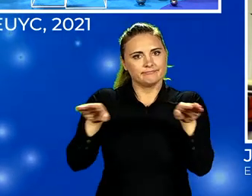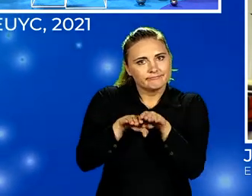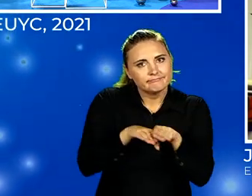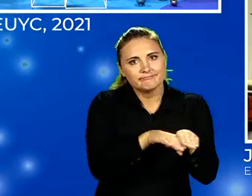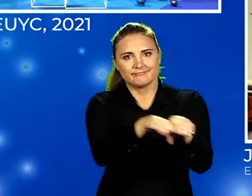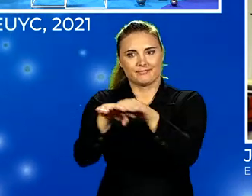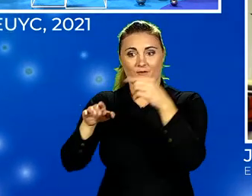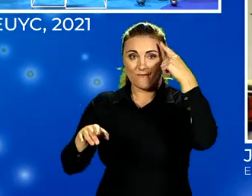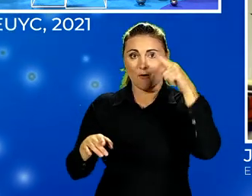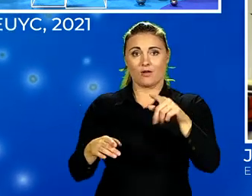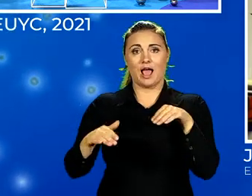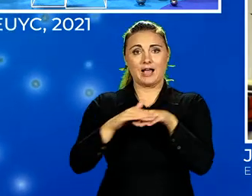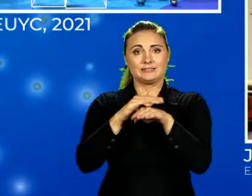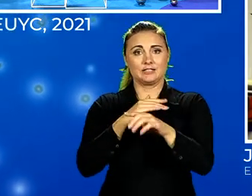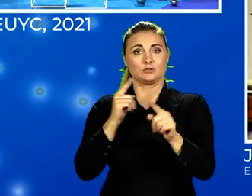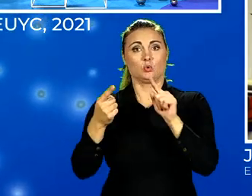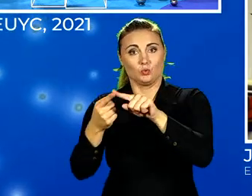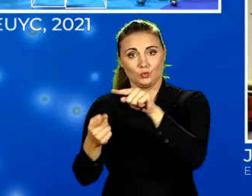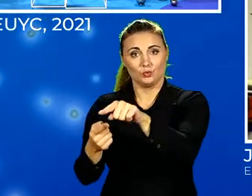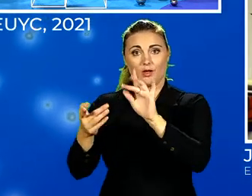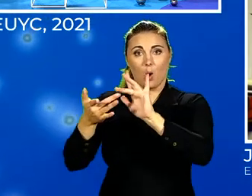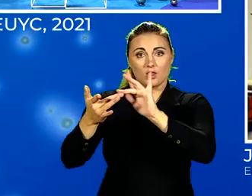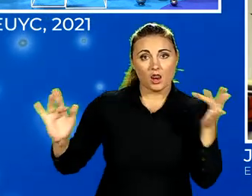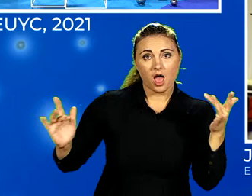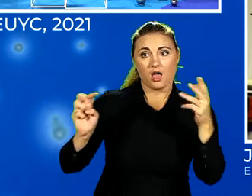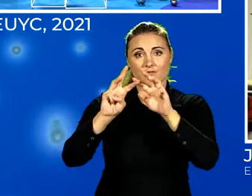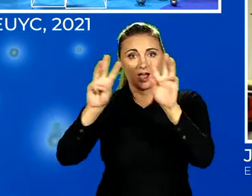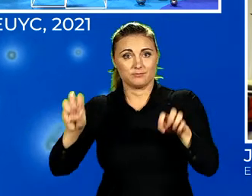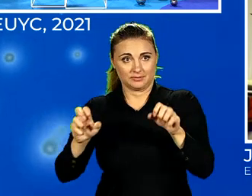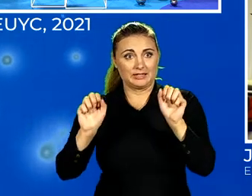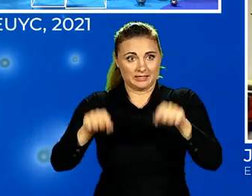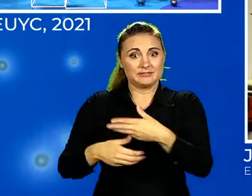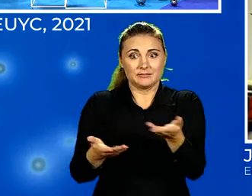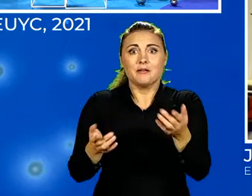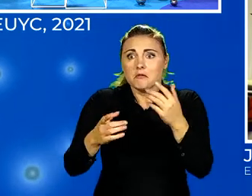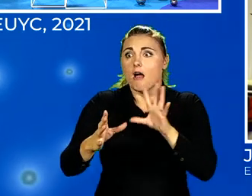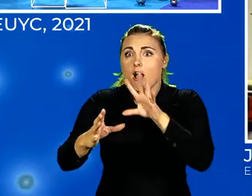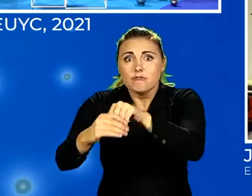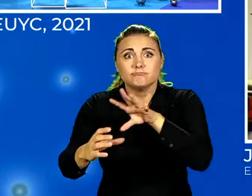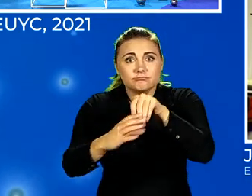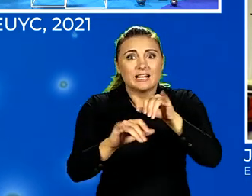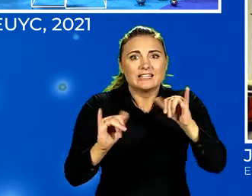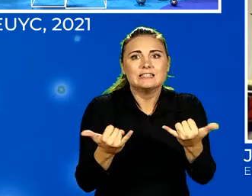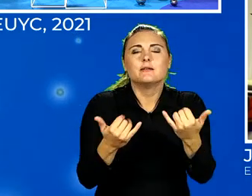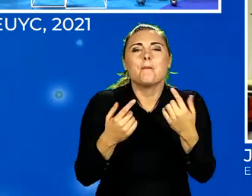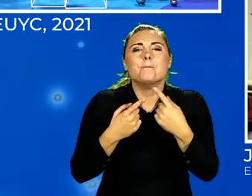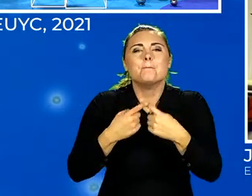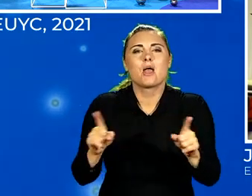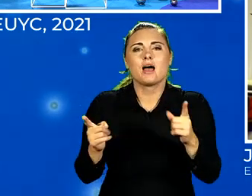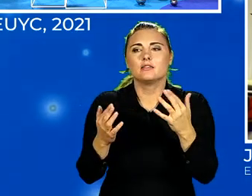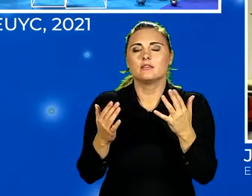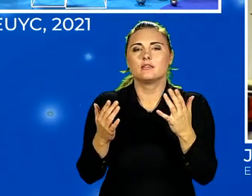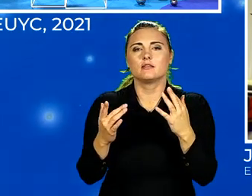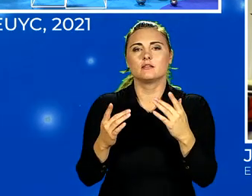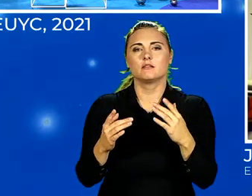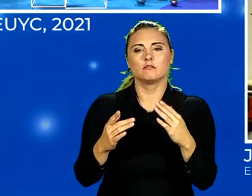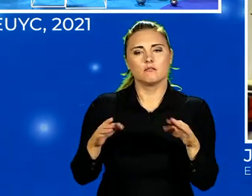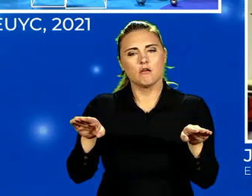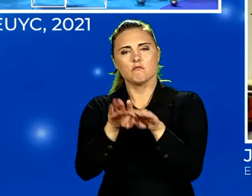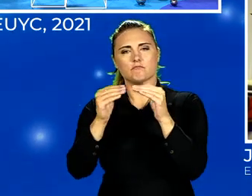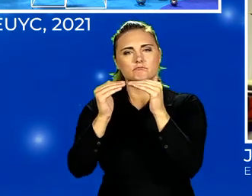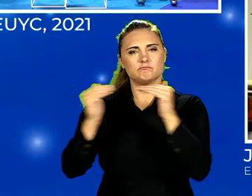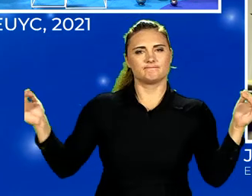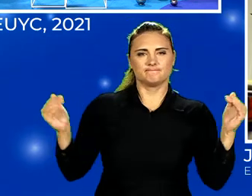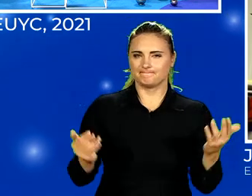And even at the level of the Advisory Council, there have been participation issues with people, you